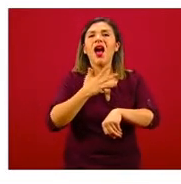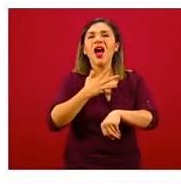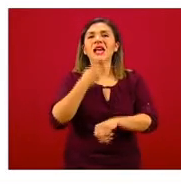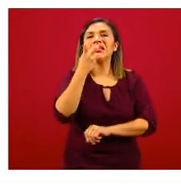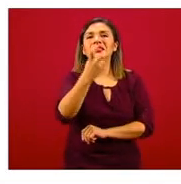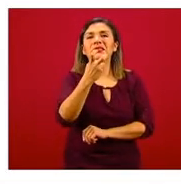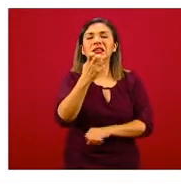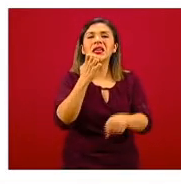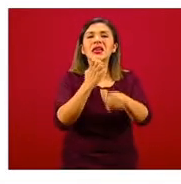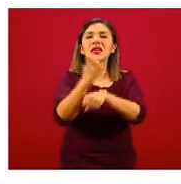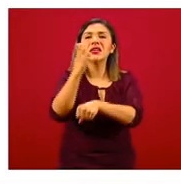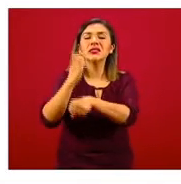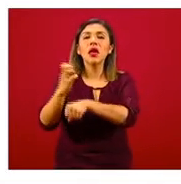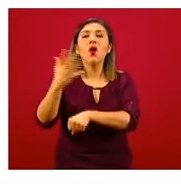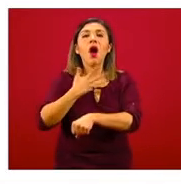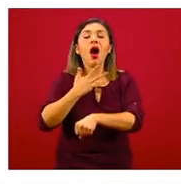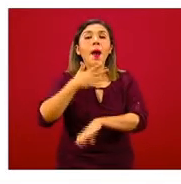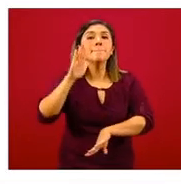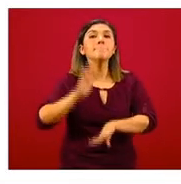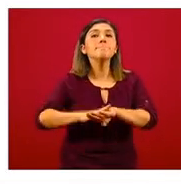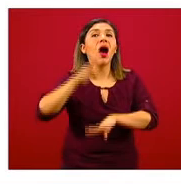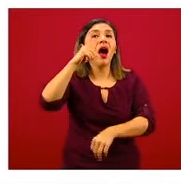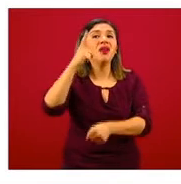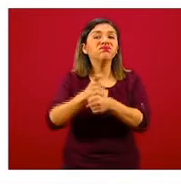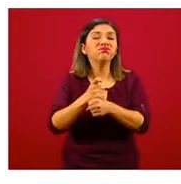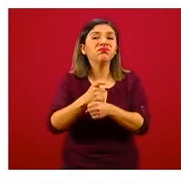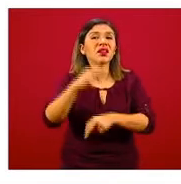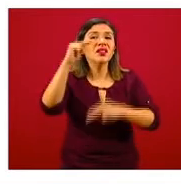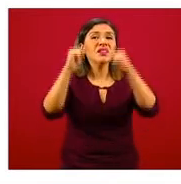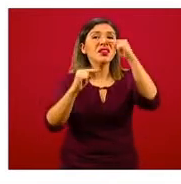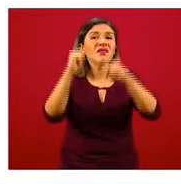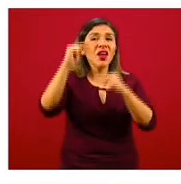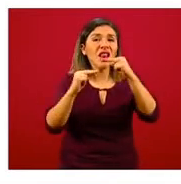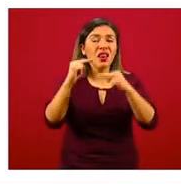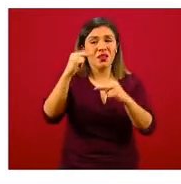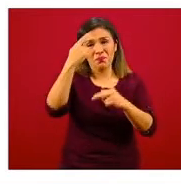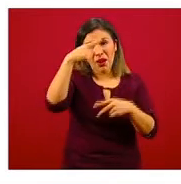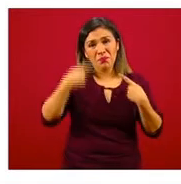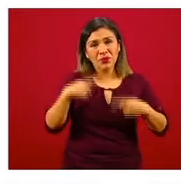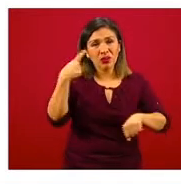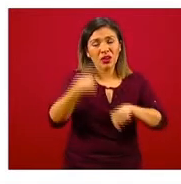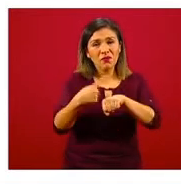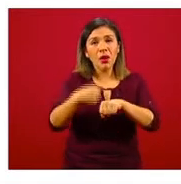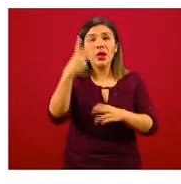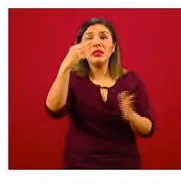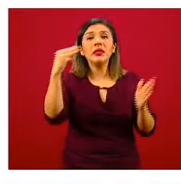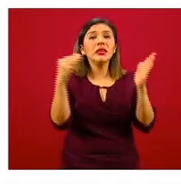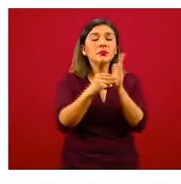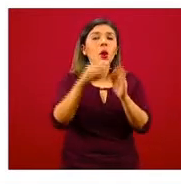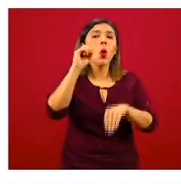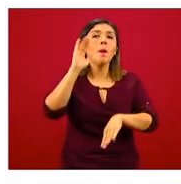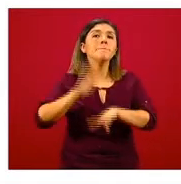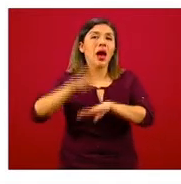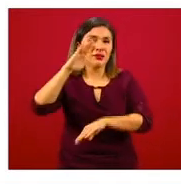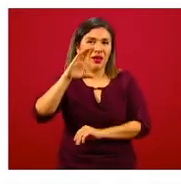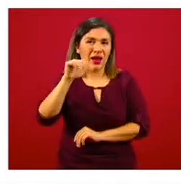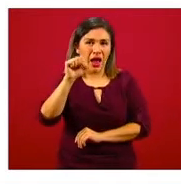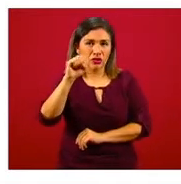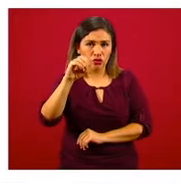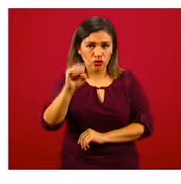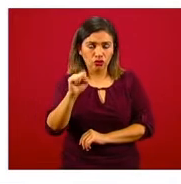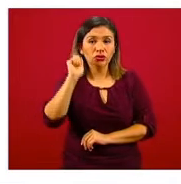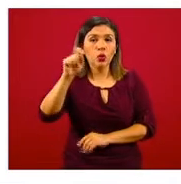one more state to the ones showing the